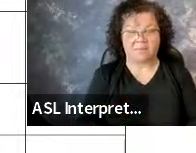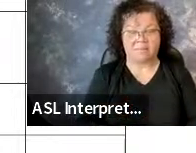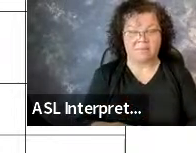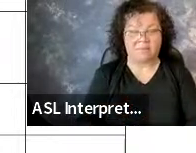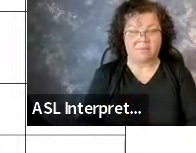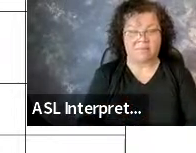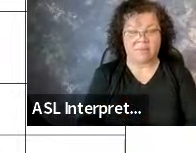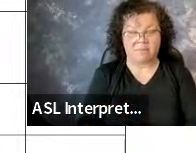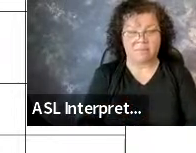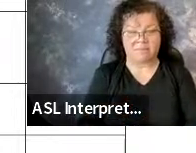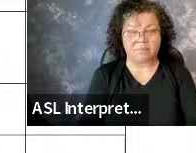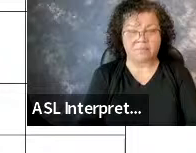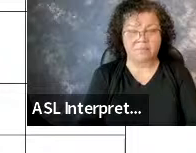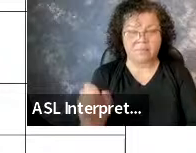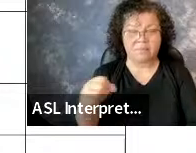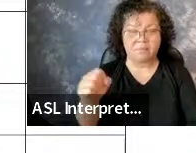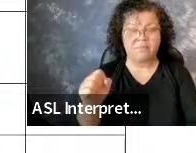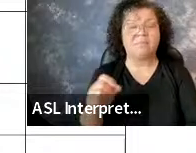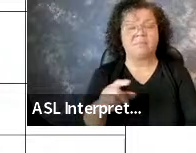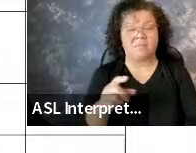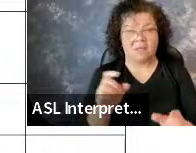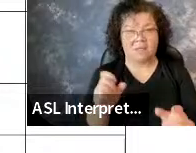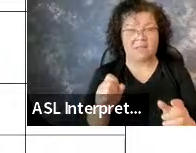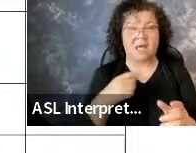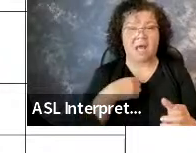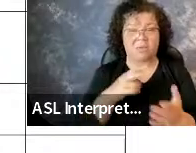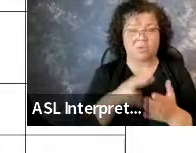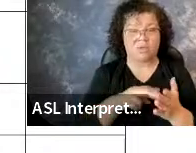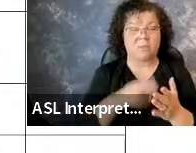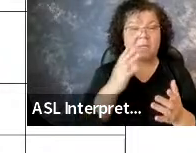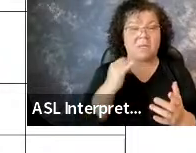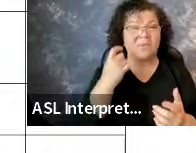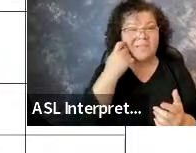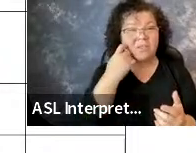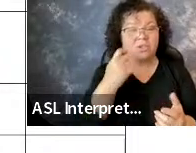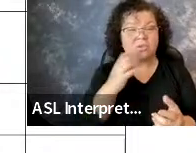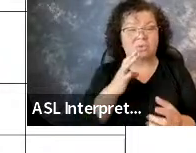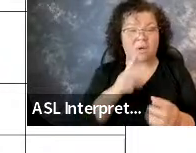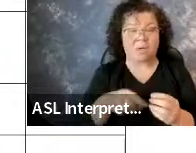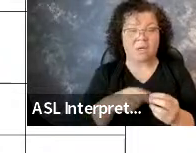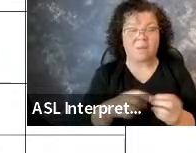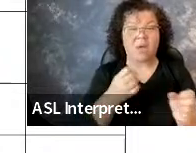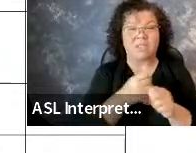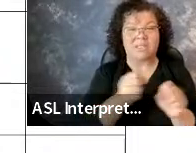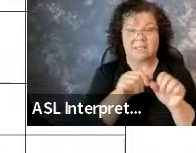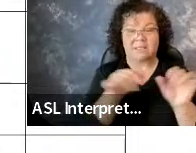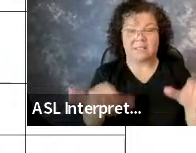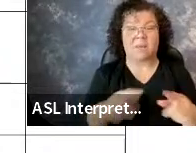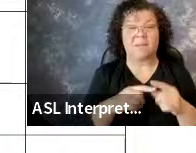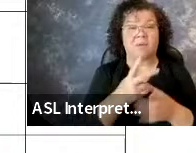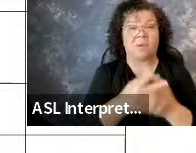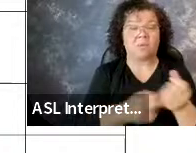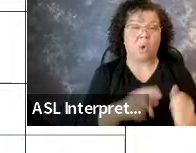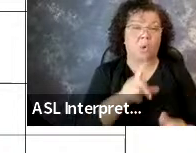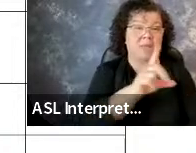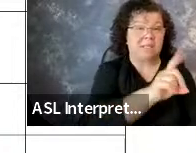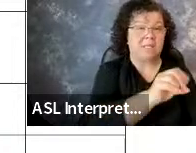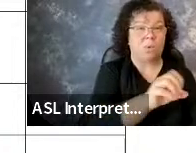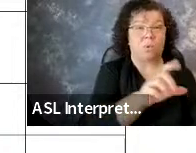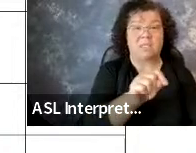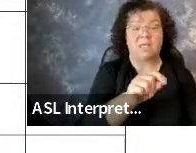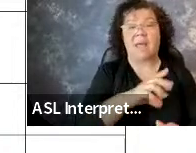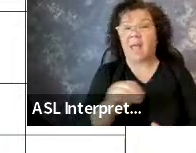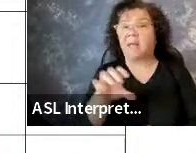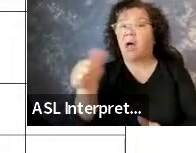Carly. That's fine. I actually was similar, so I was reading it, because I know we've been talking about safe systems approach, which is both DOT body of work and other